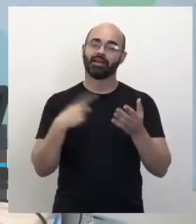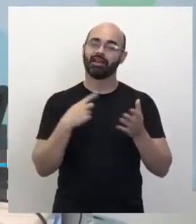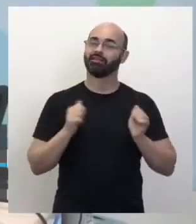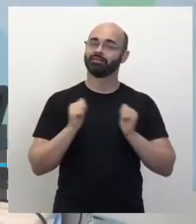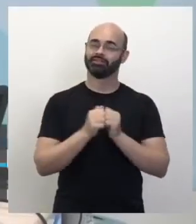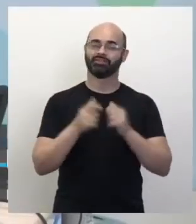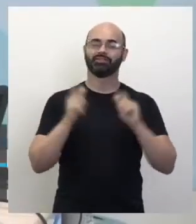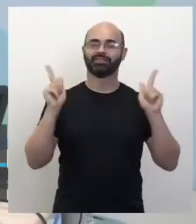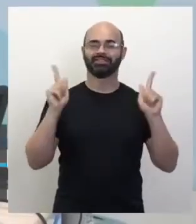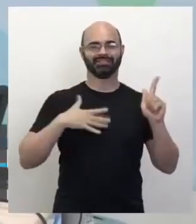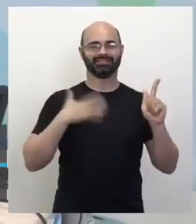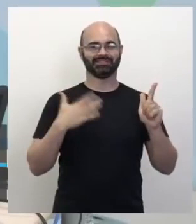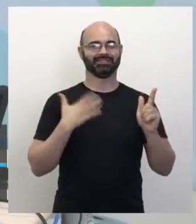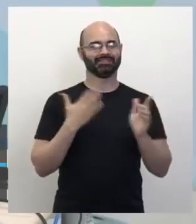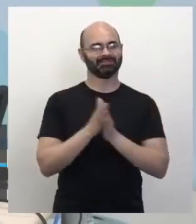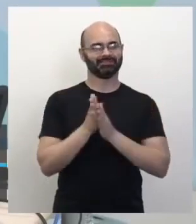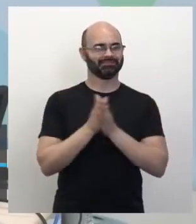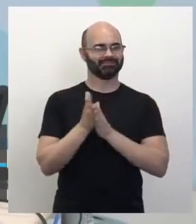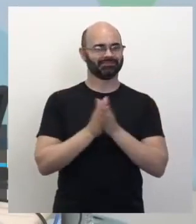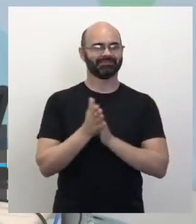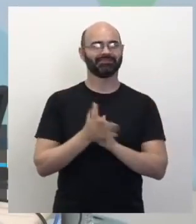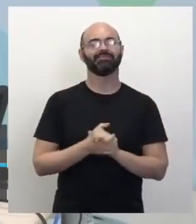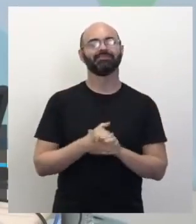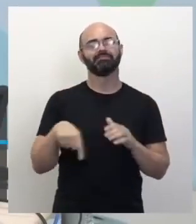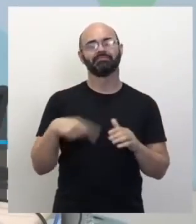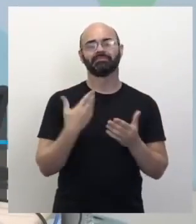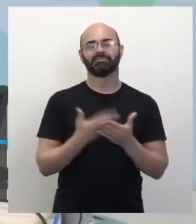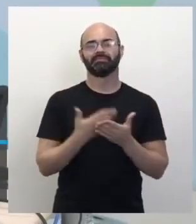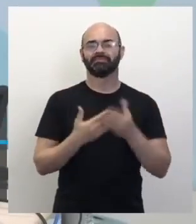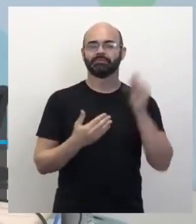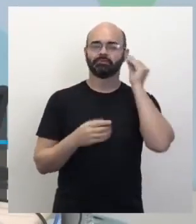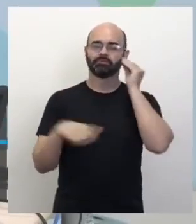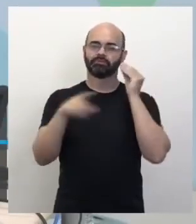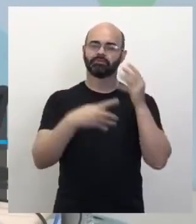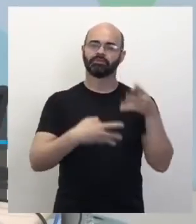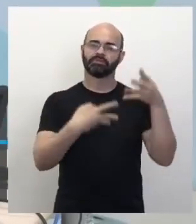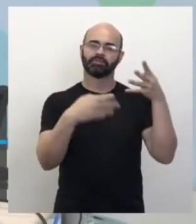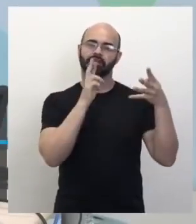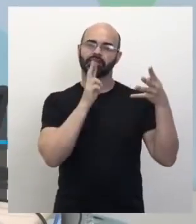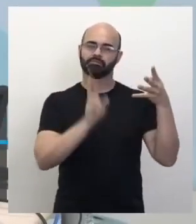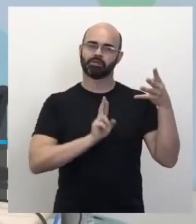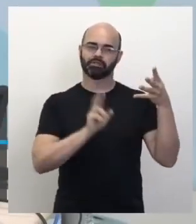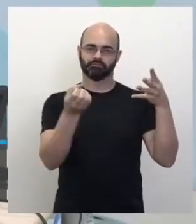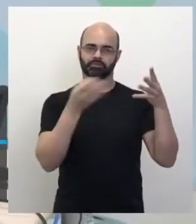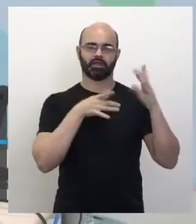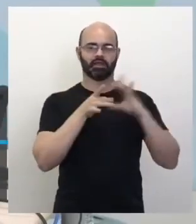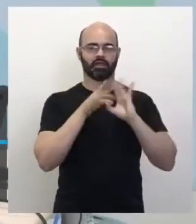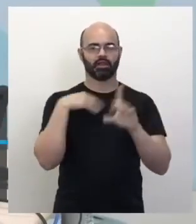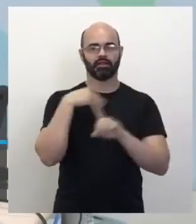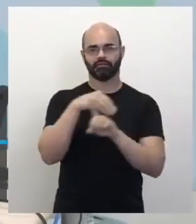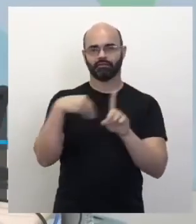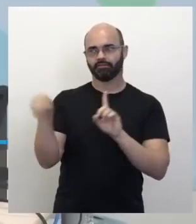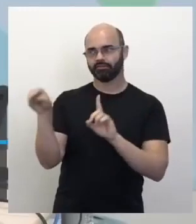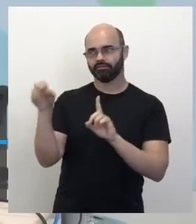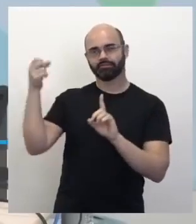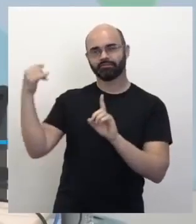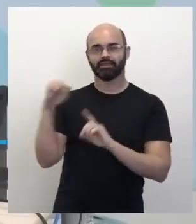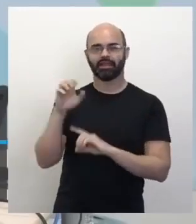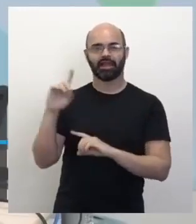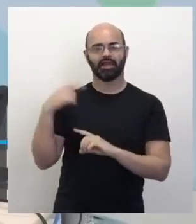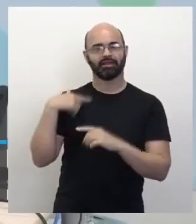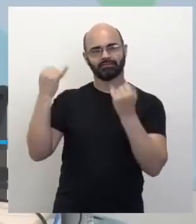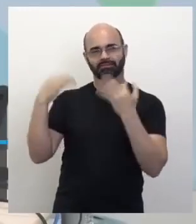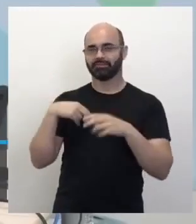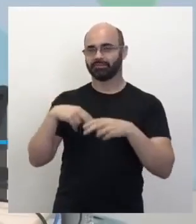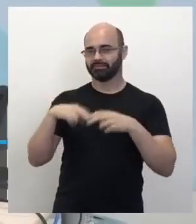this classroom. Vamos tentar aí nos divertir nesta aula. Mandem as respostas para mim que eu passo aqui para o Ed. That's why I'm here today. É para